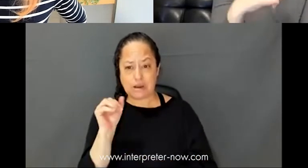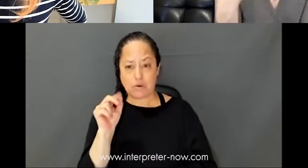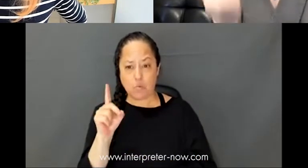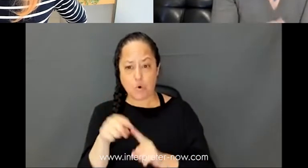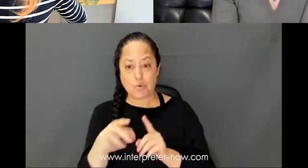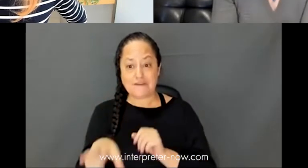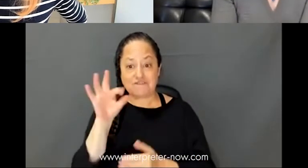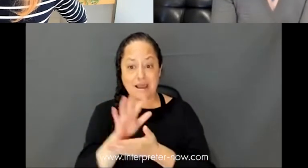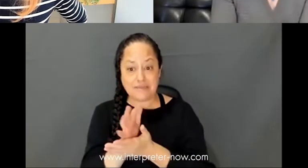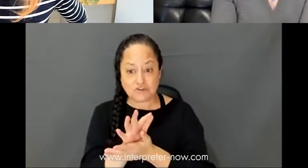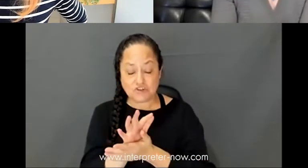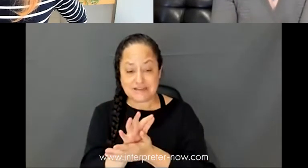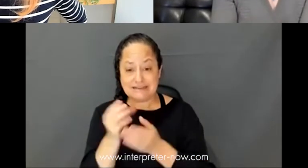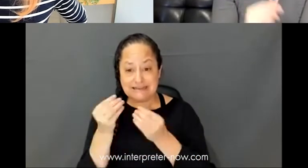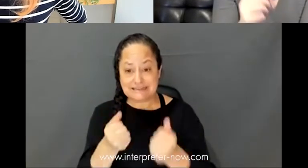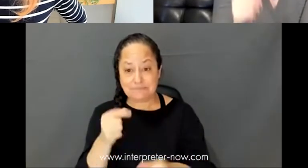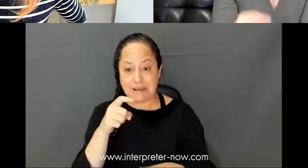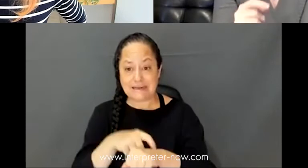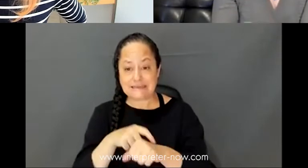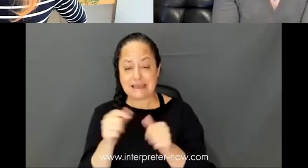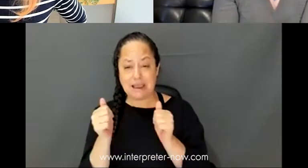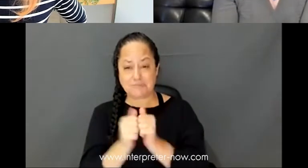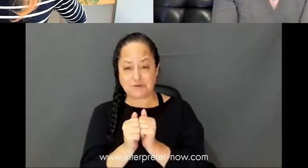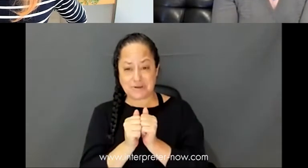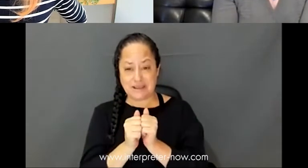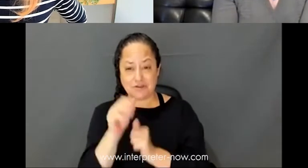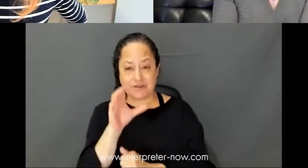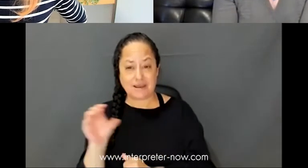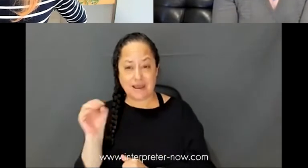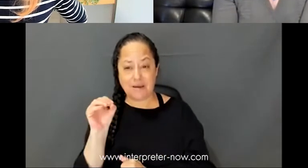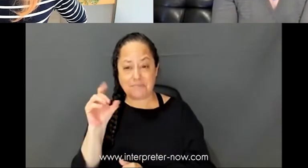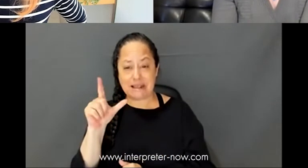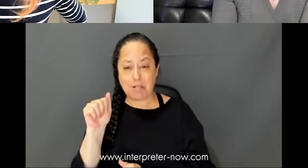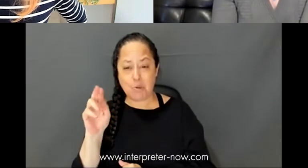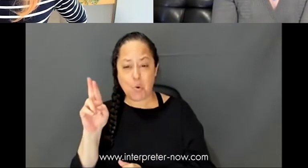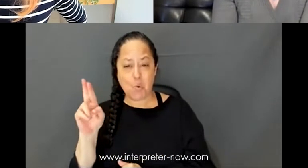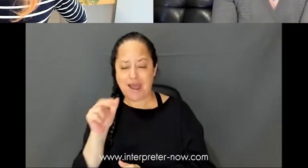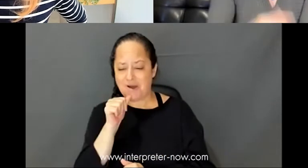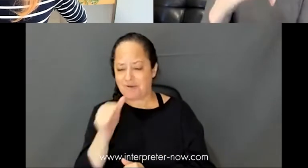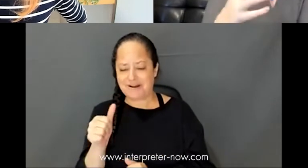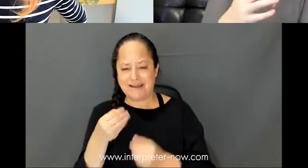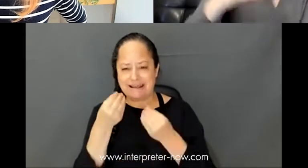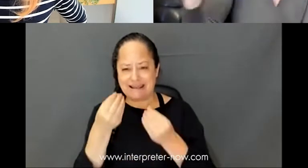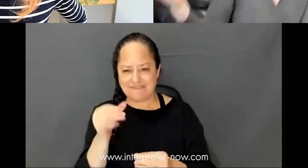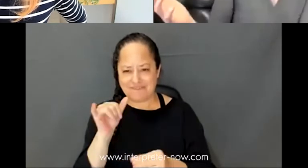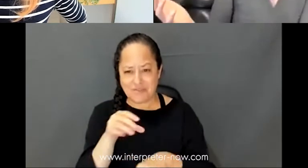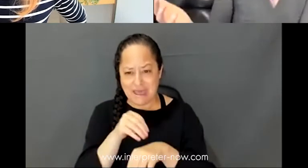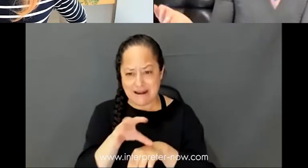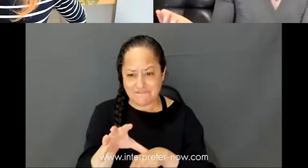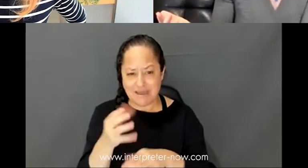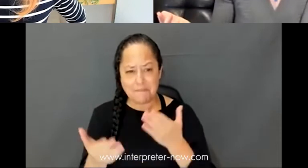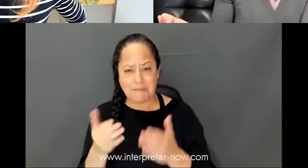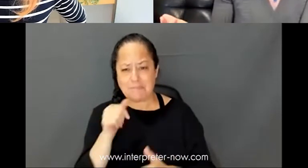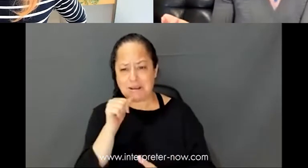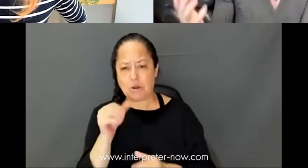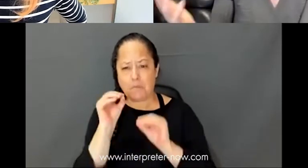So spending time together at the company luau does not produce this effect. Then again, you may not want to put